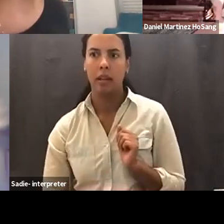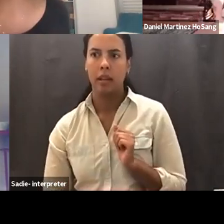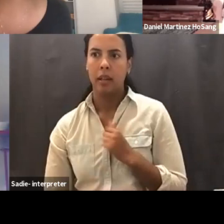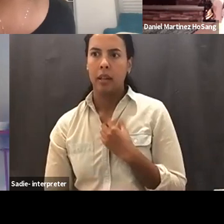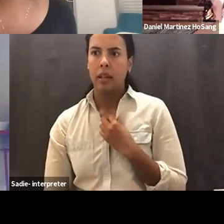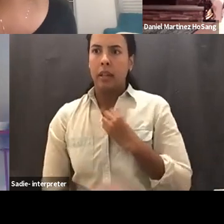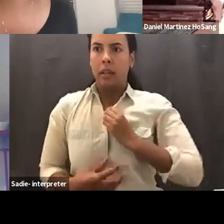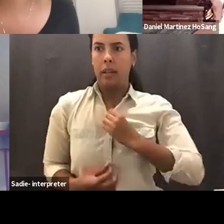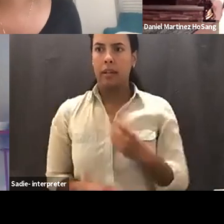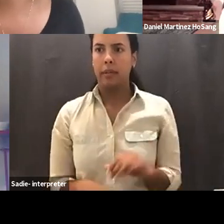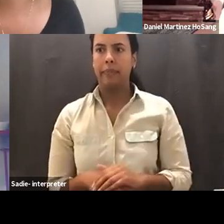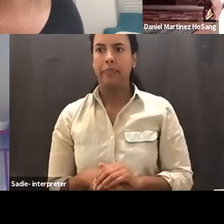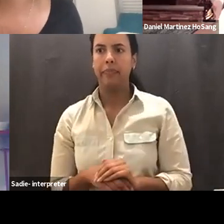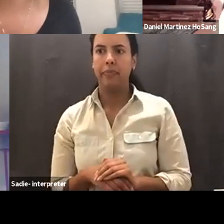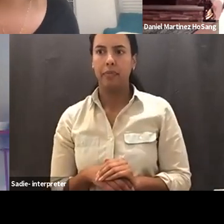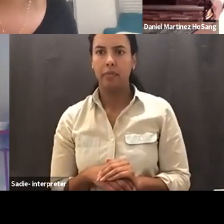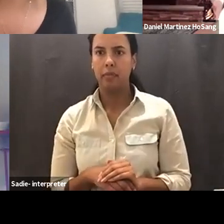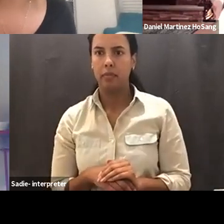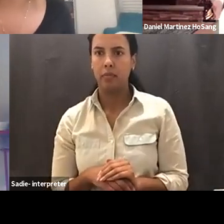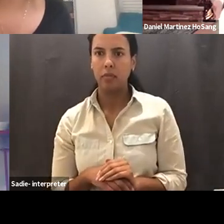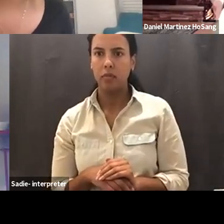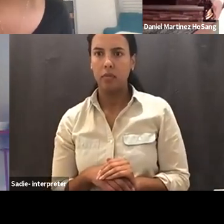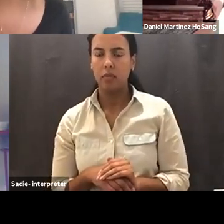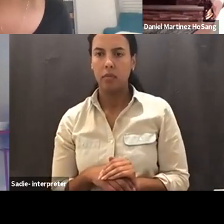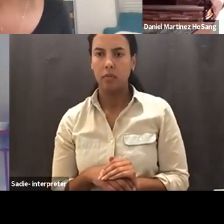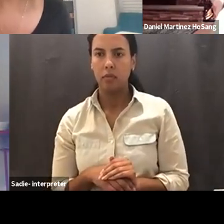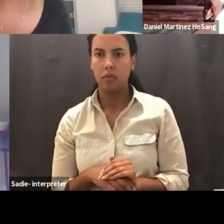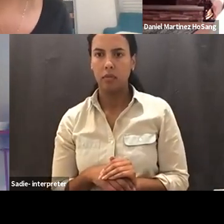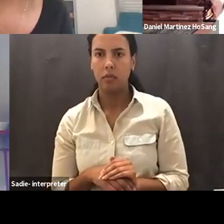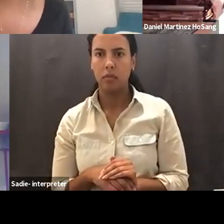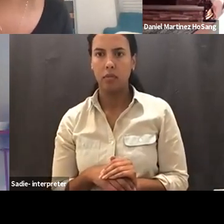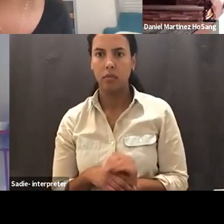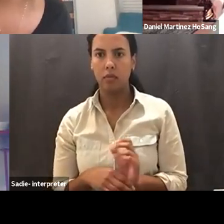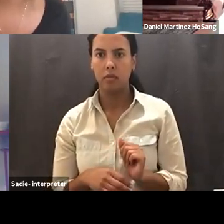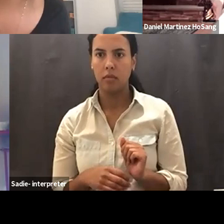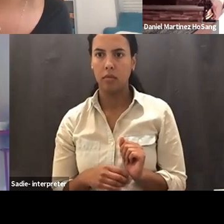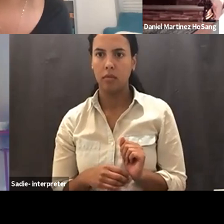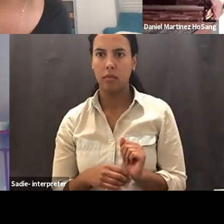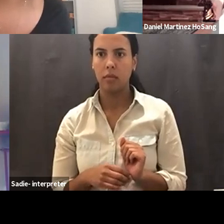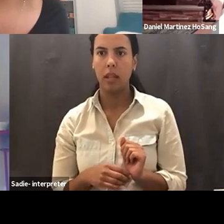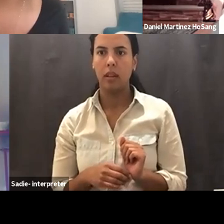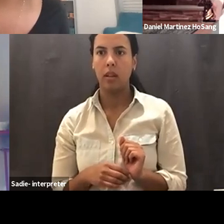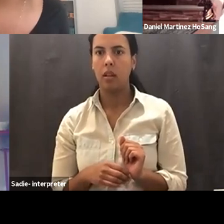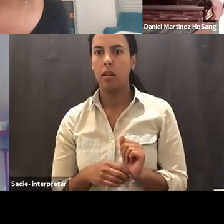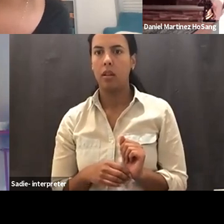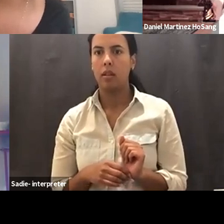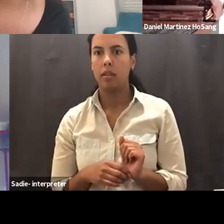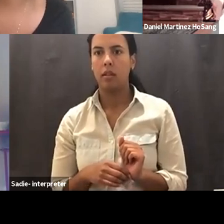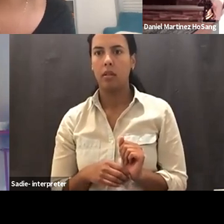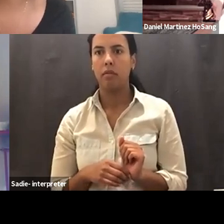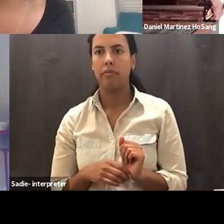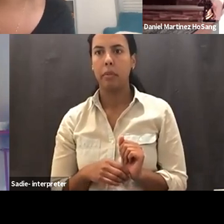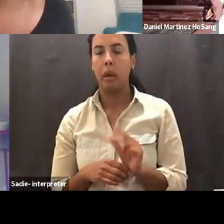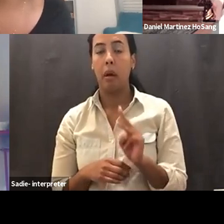within this landscape, Students Against Hindutva specifically developed to plan a series of protests to be held in